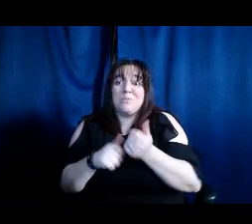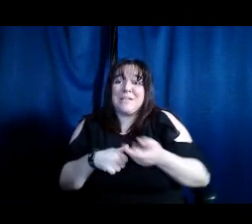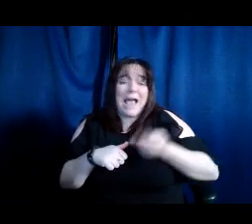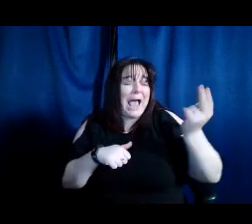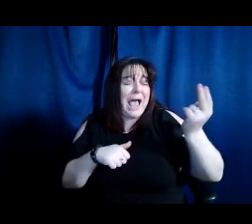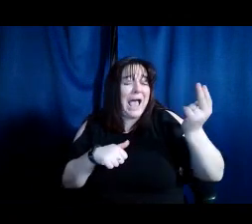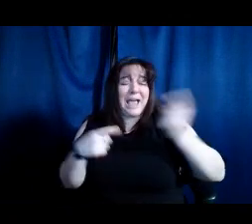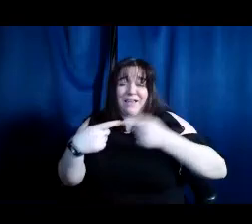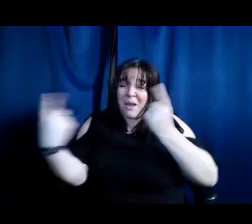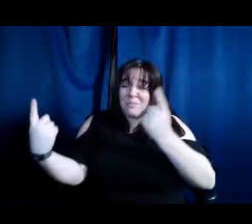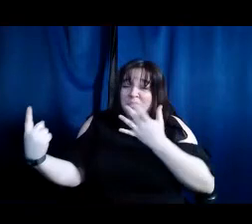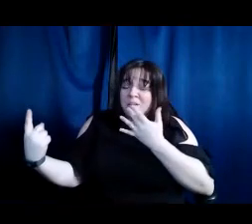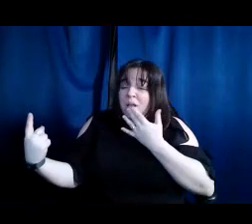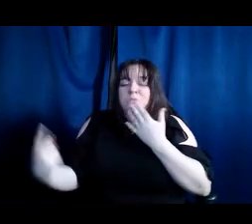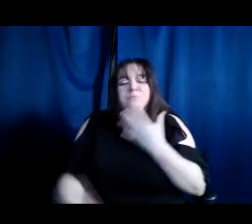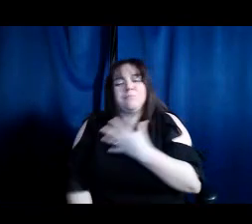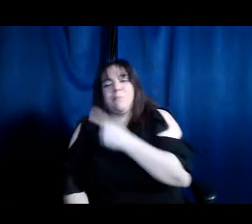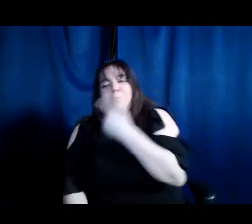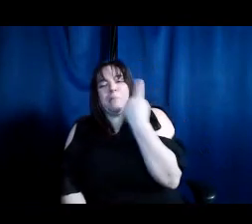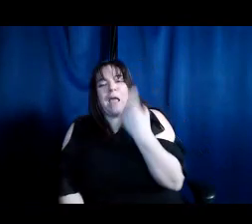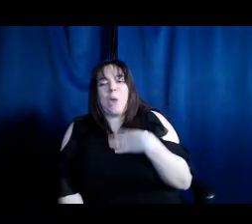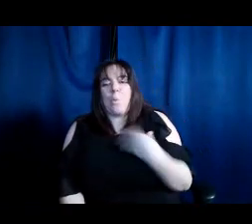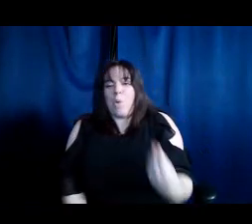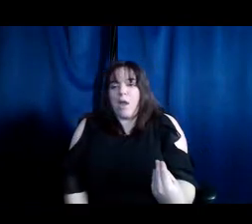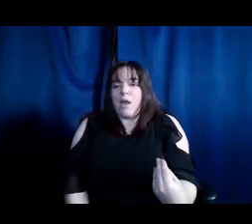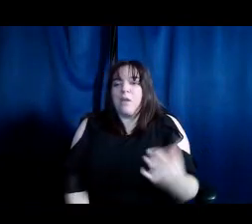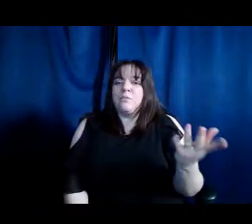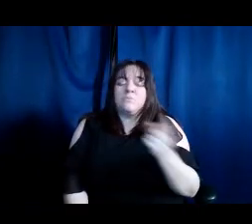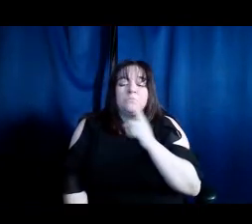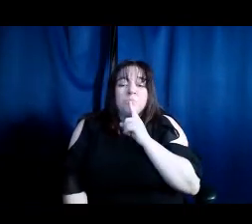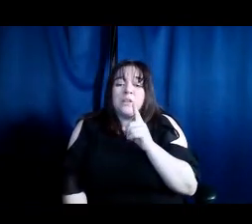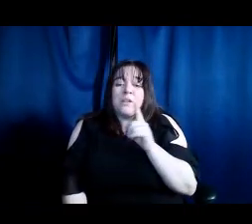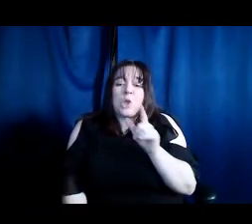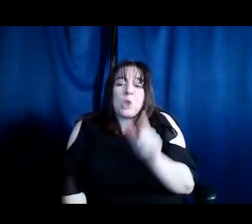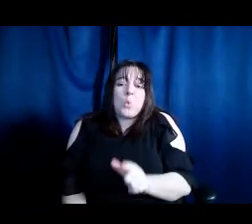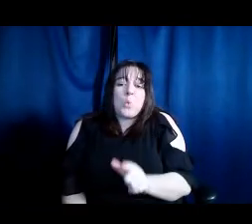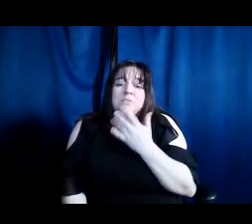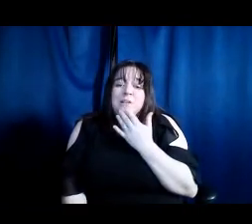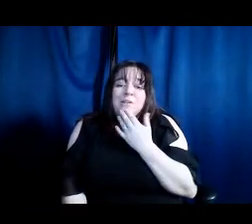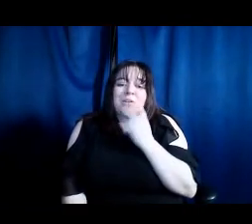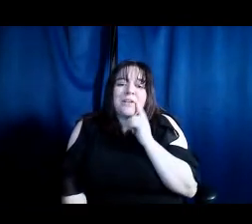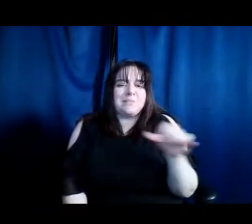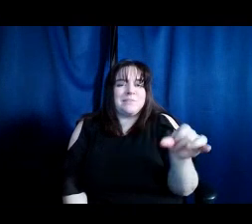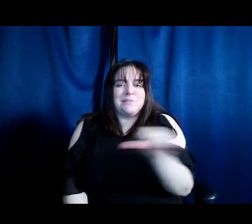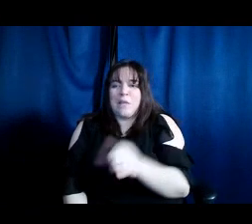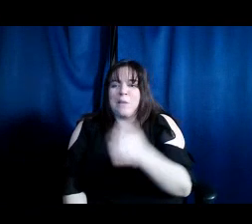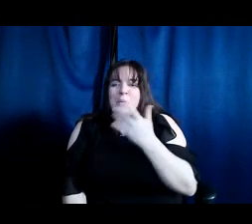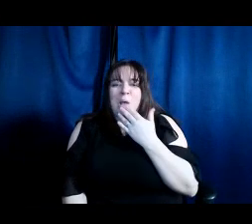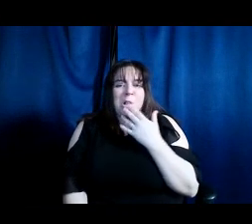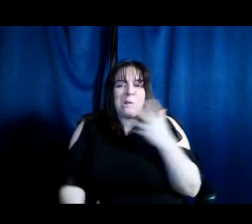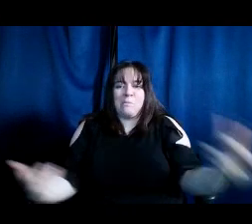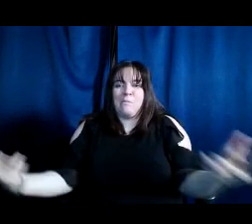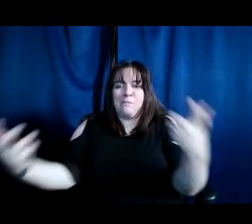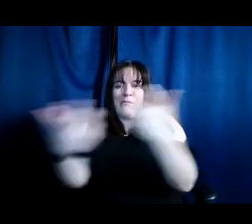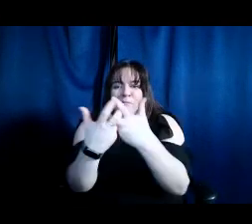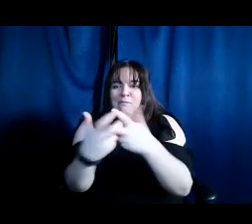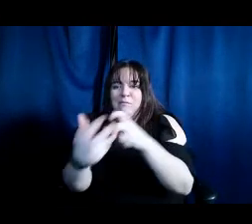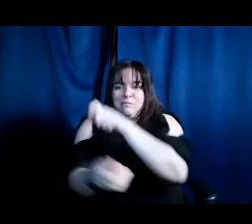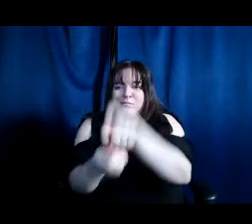The lowest contrast is the same color on itself, which has no contrast at all. To pick the color for